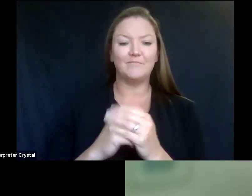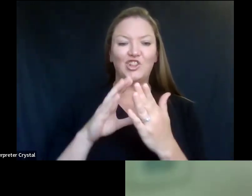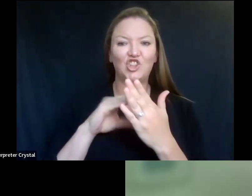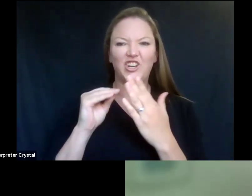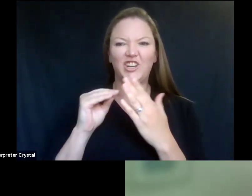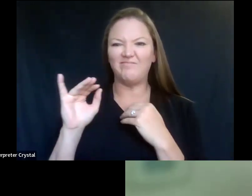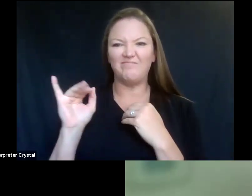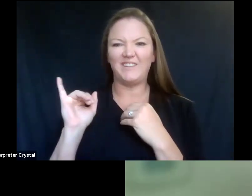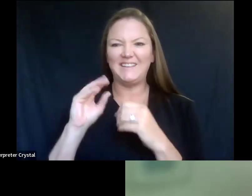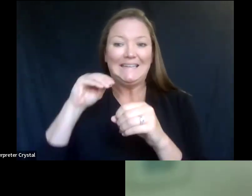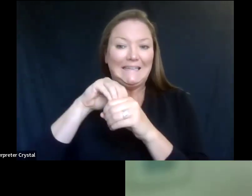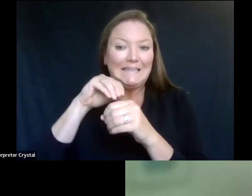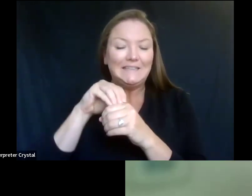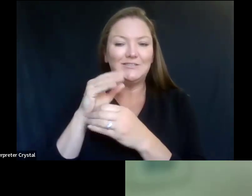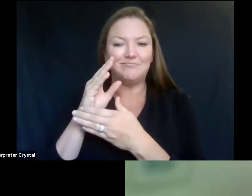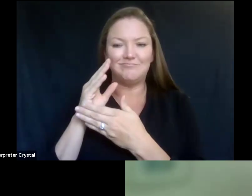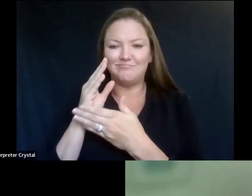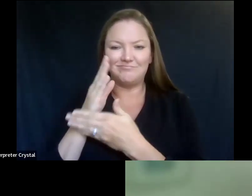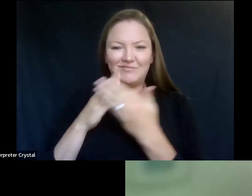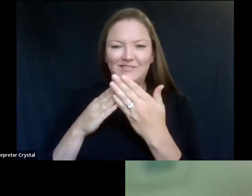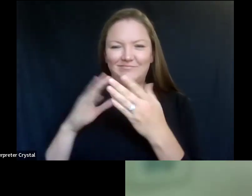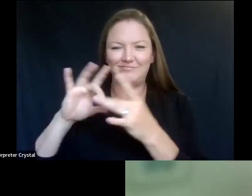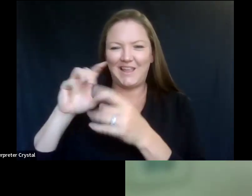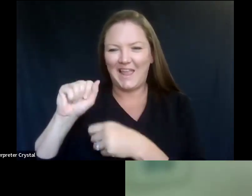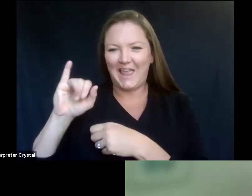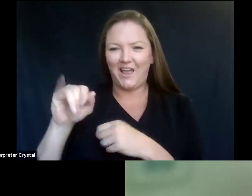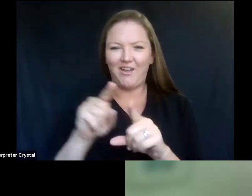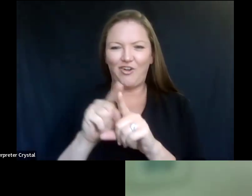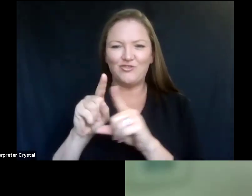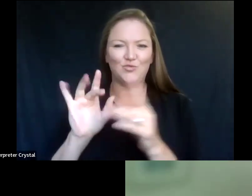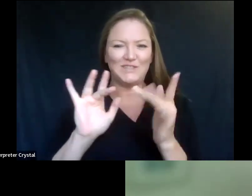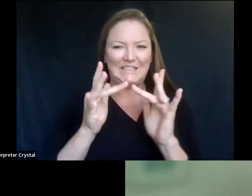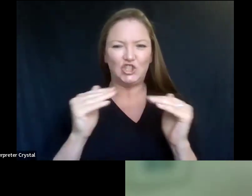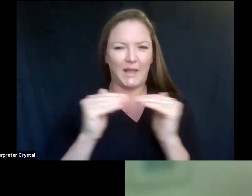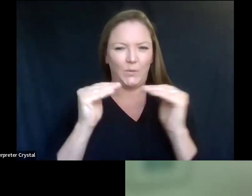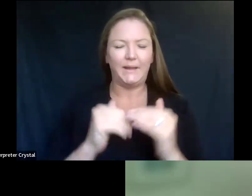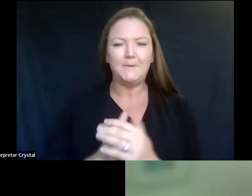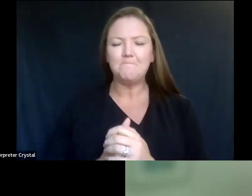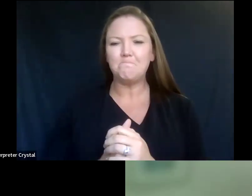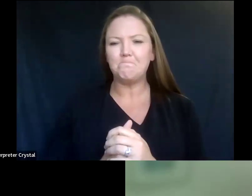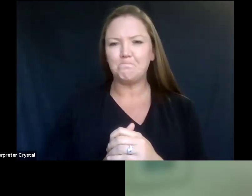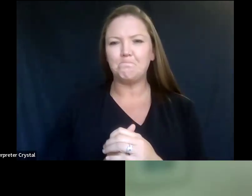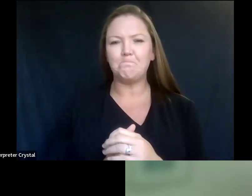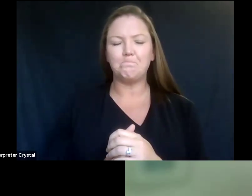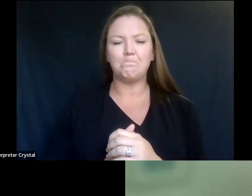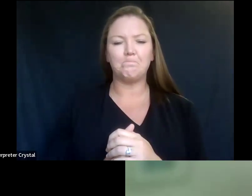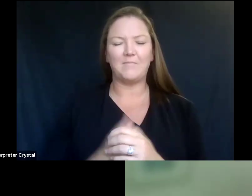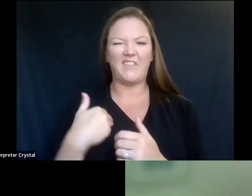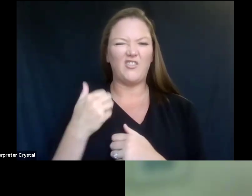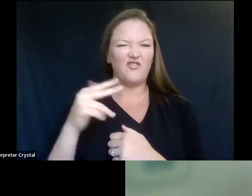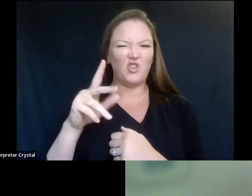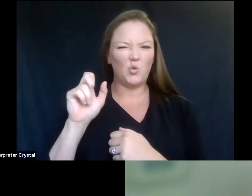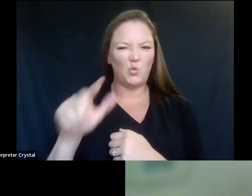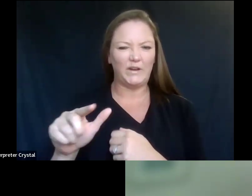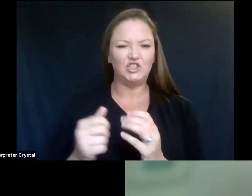intersection of AI and digital equity. So I've got a couple questions. You said you're the more of a